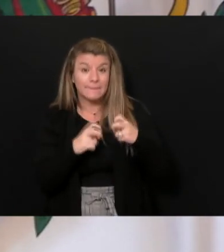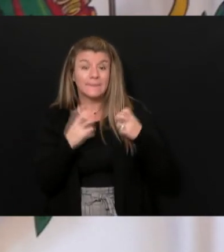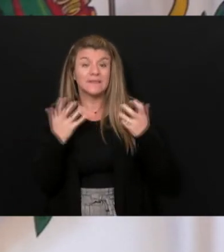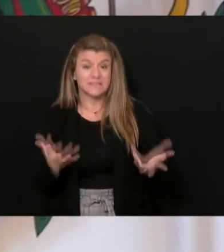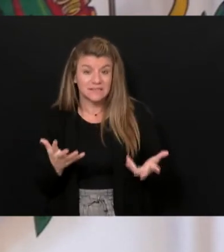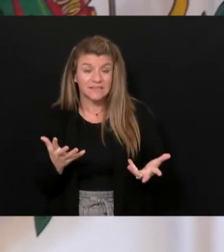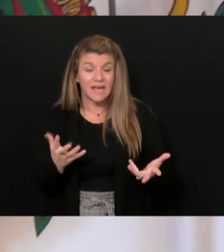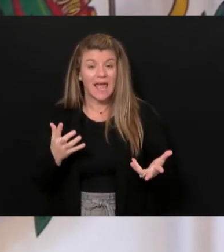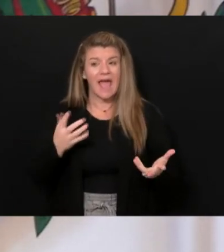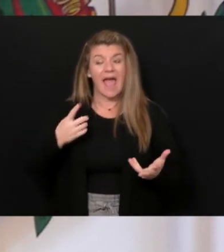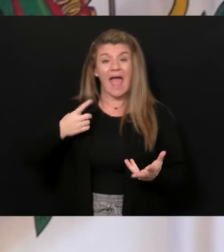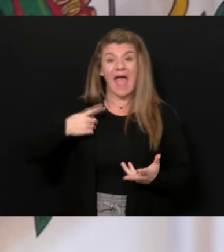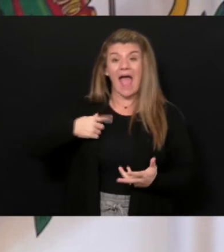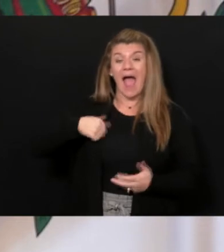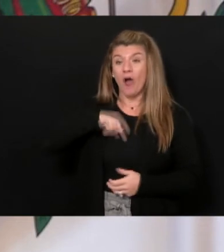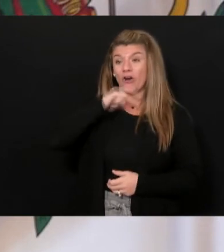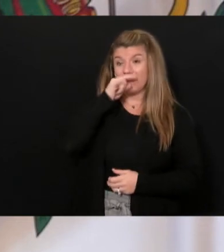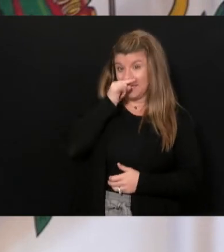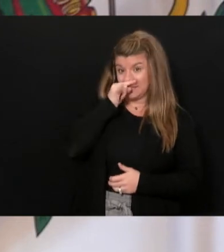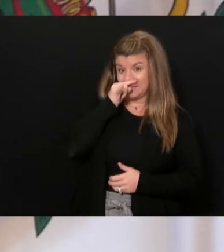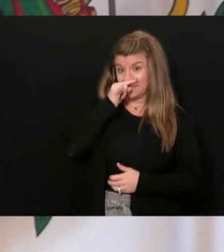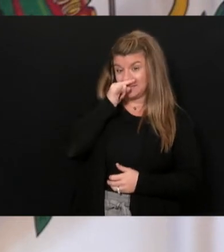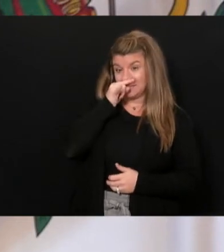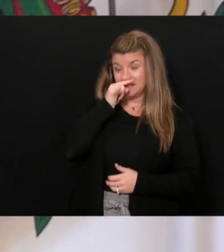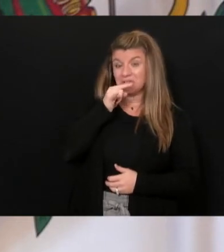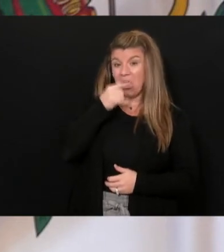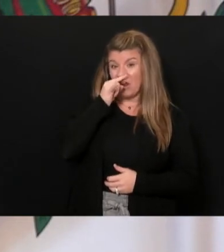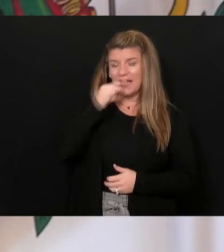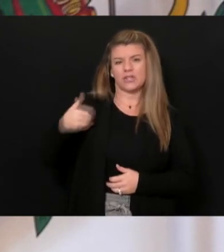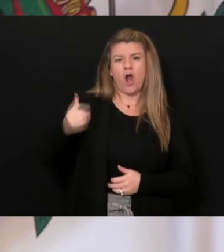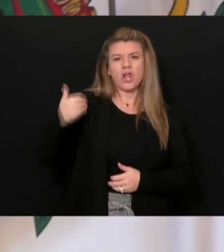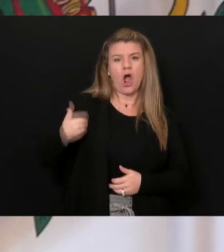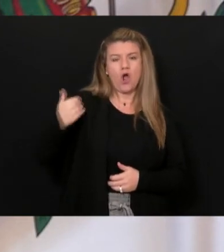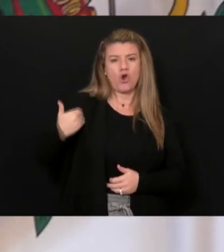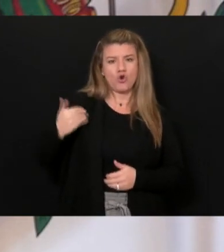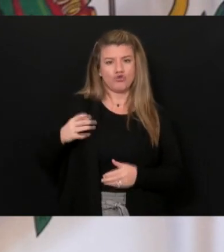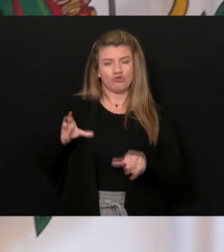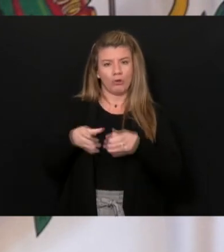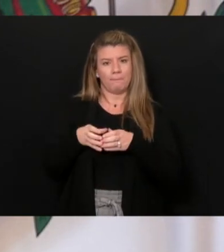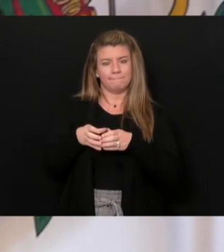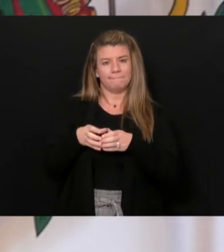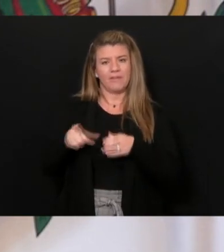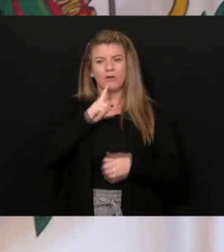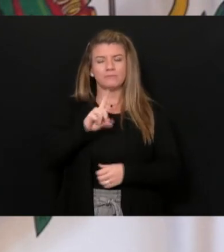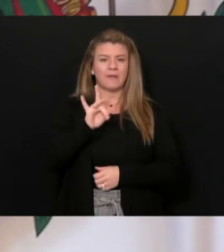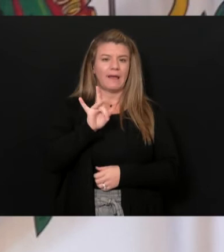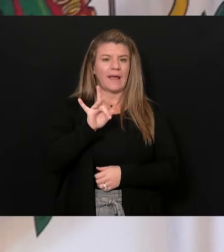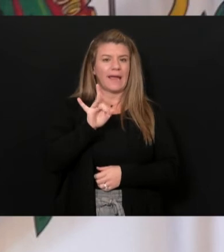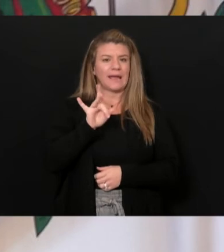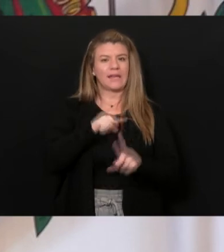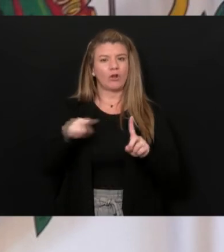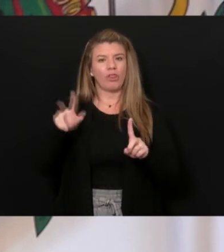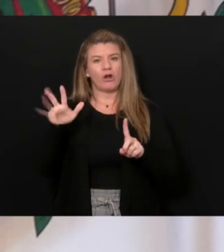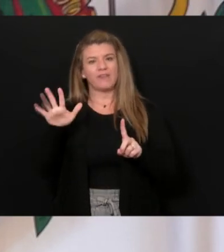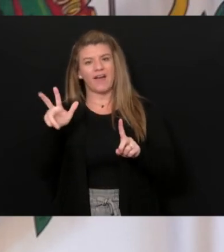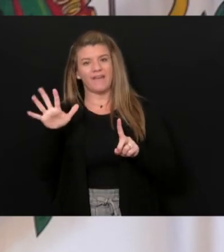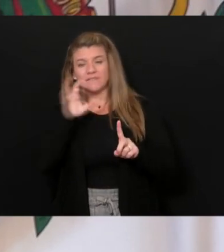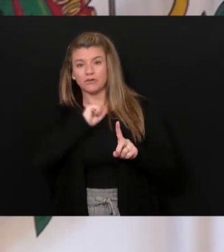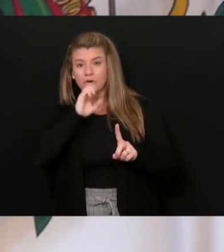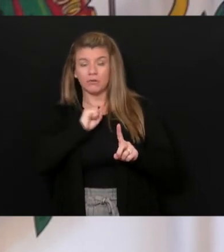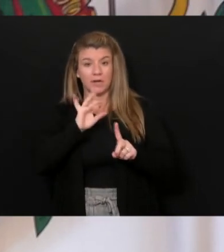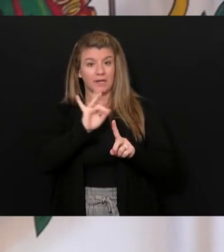Our kids, our people that are probably our younger sector of people that are probably 18 to 35 years of